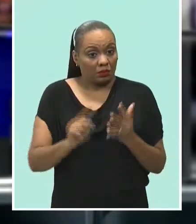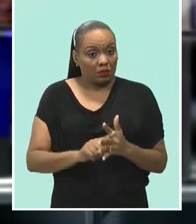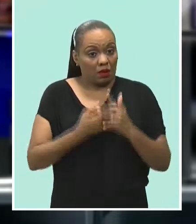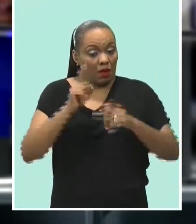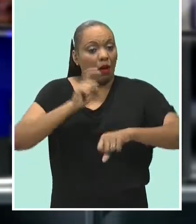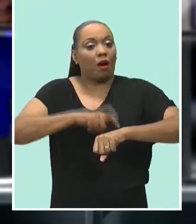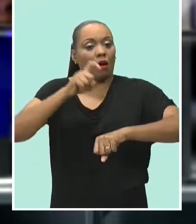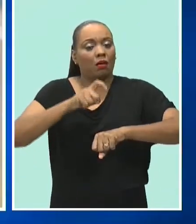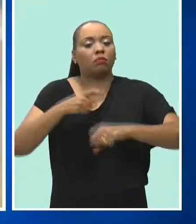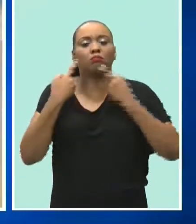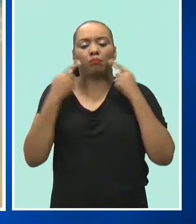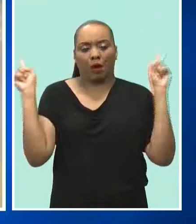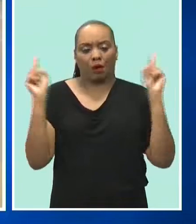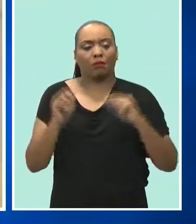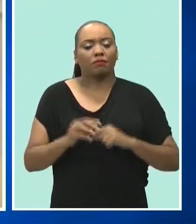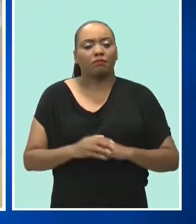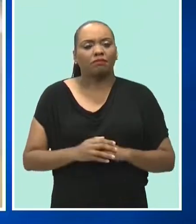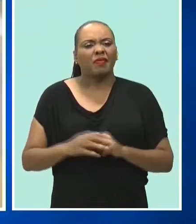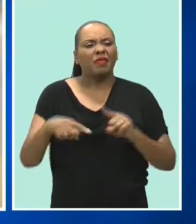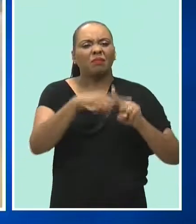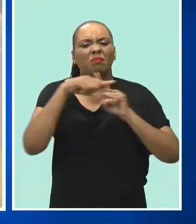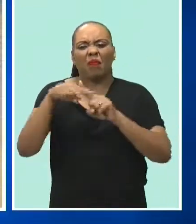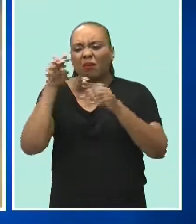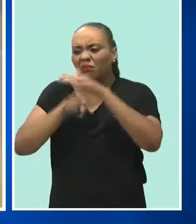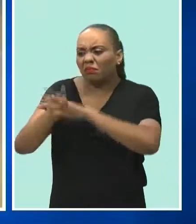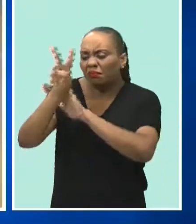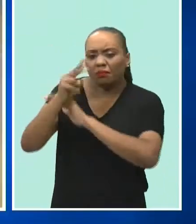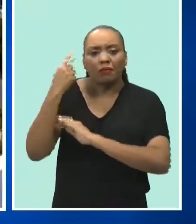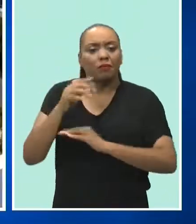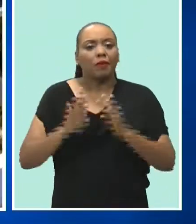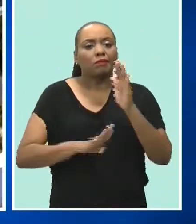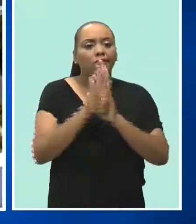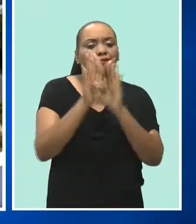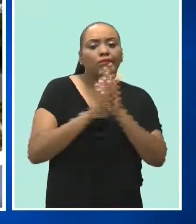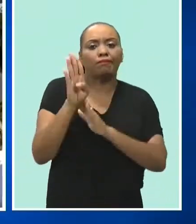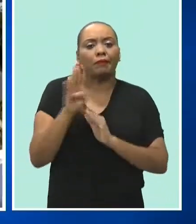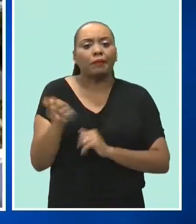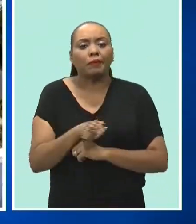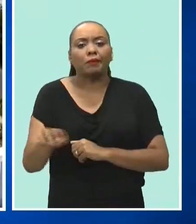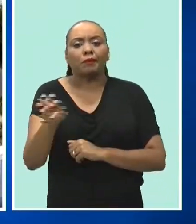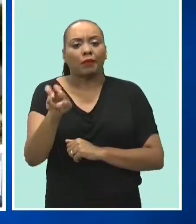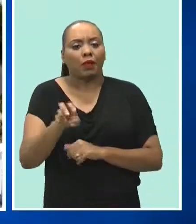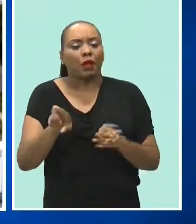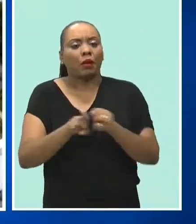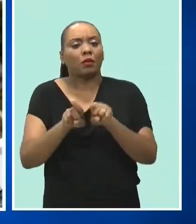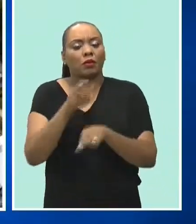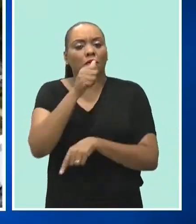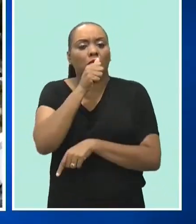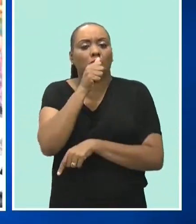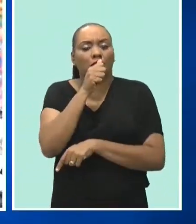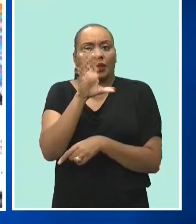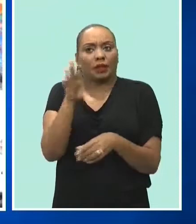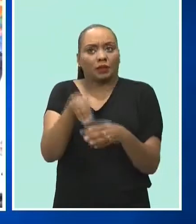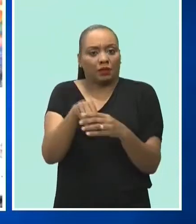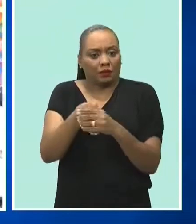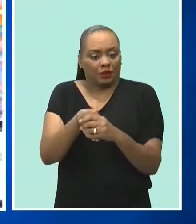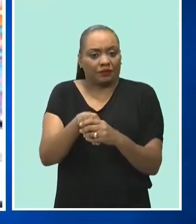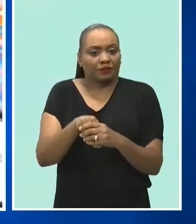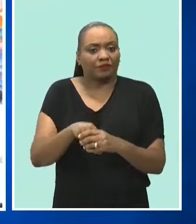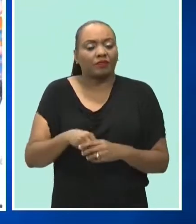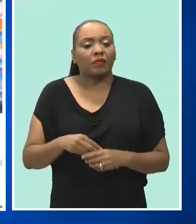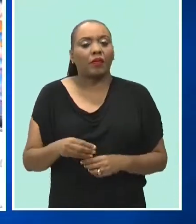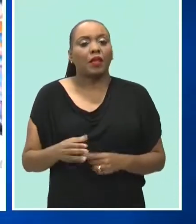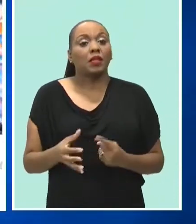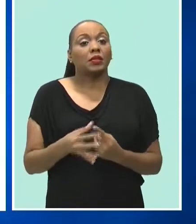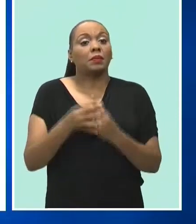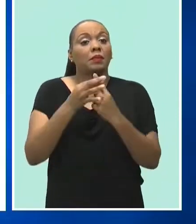time. This positive outlook hinges on continued growth in tourism and the recovery of private investment. Special events,